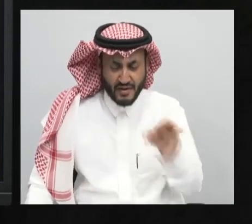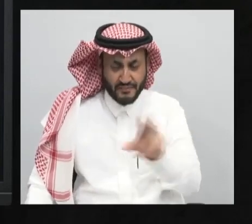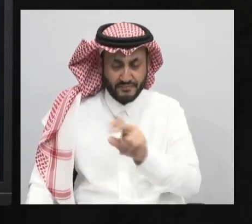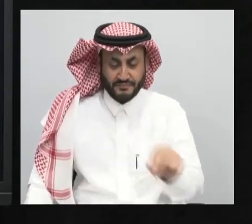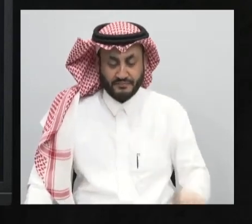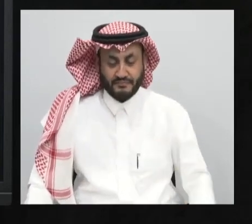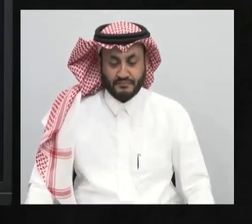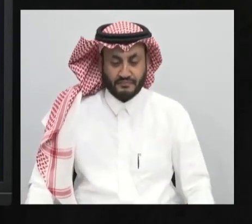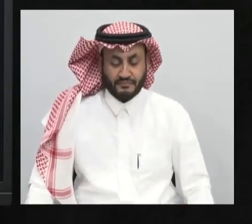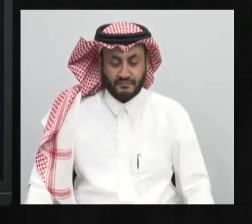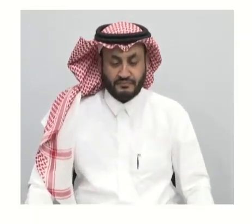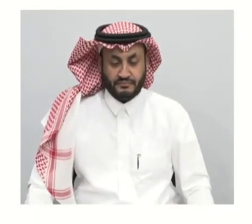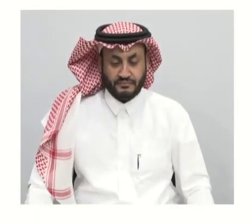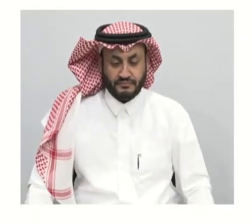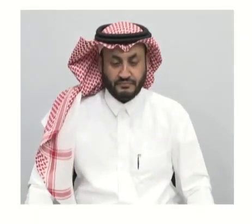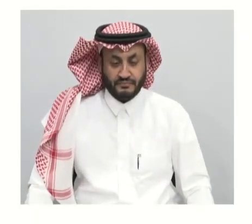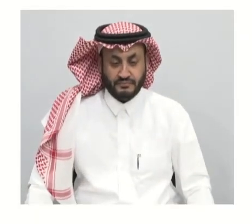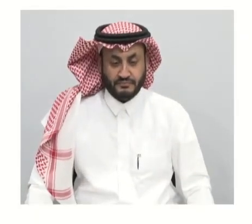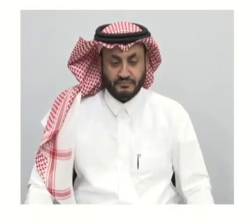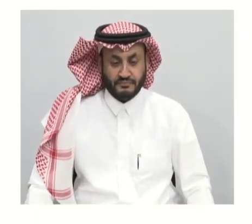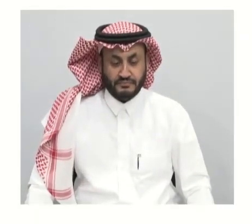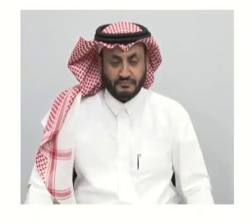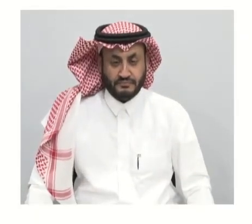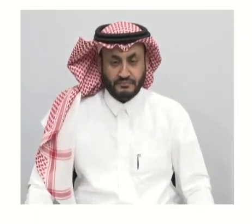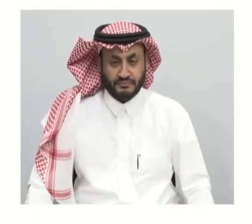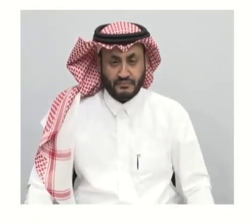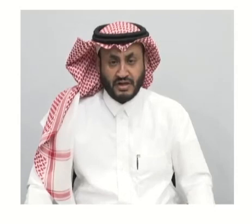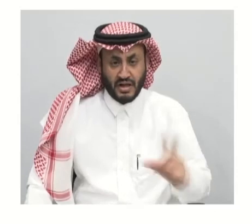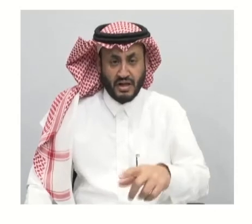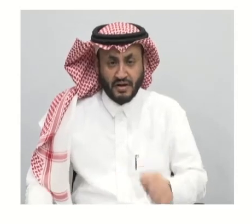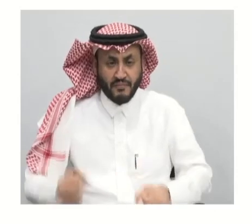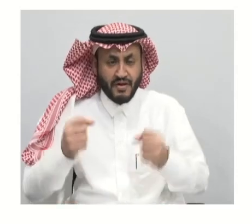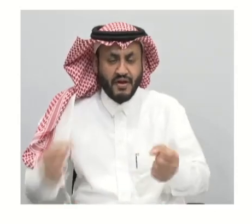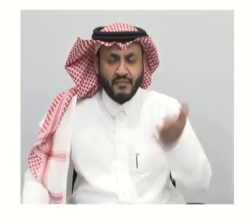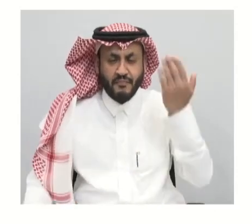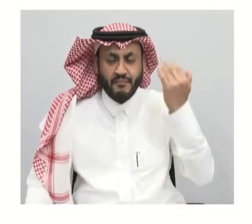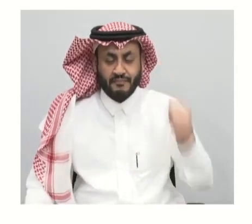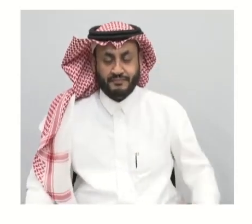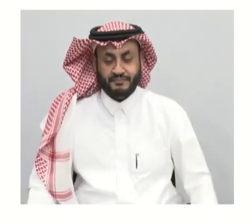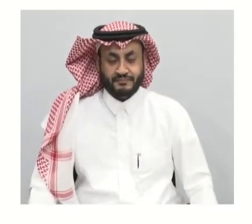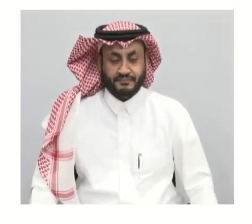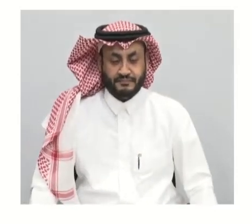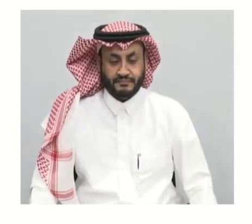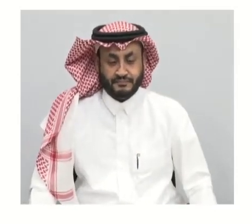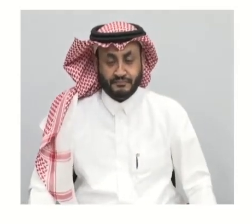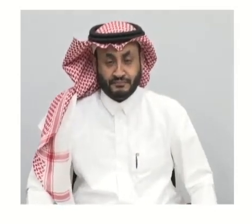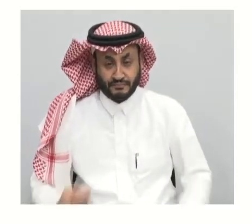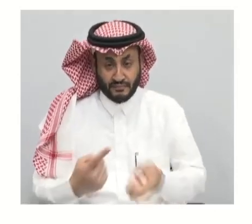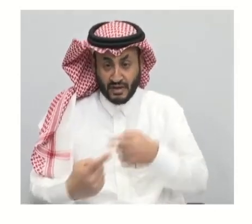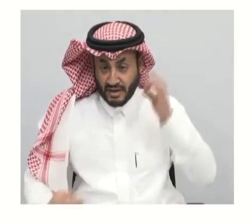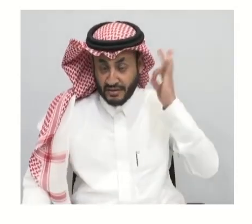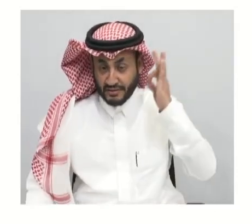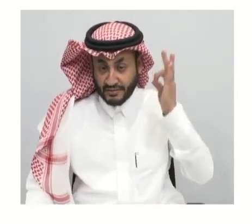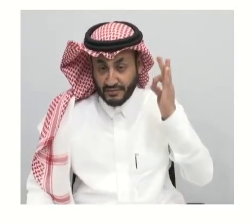now. That's it for today. Let's recall what we covered in our lesson. We listened